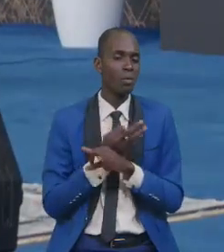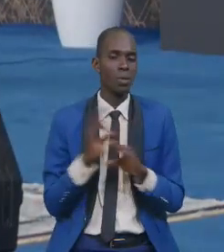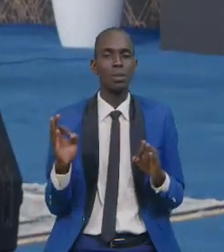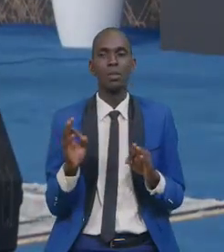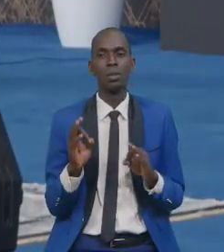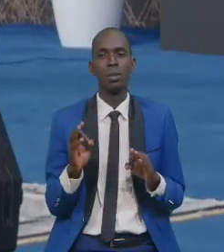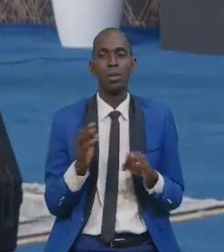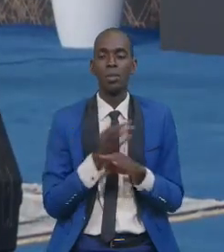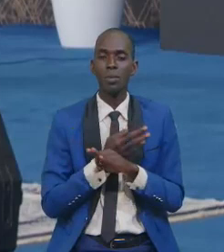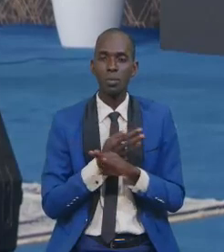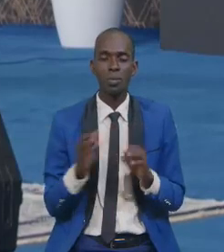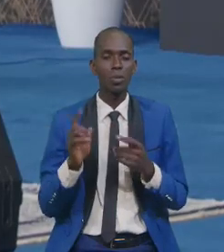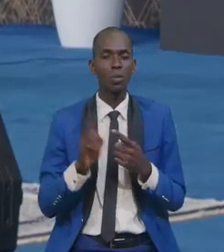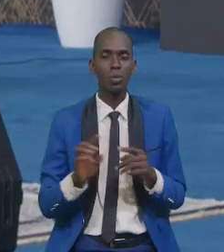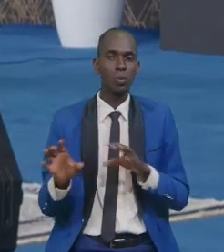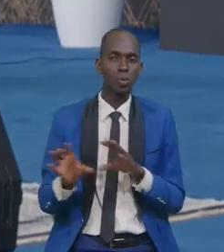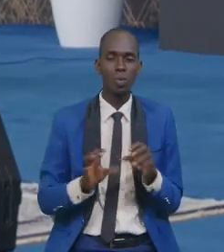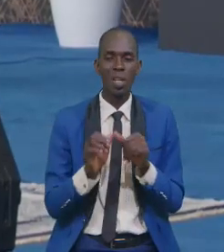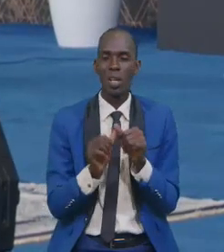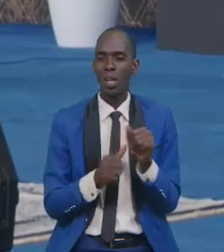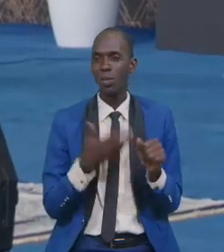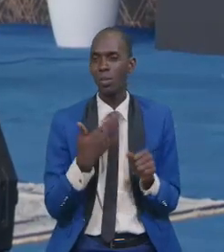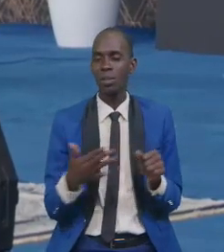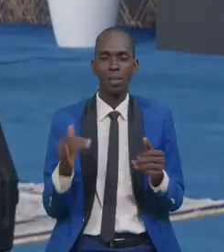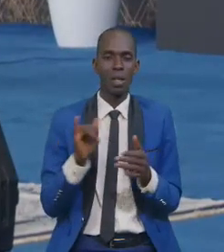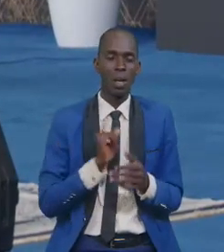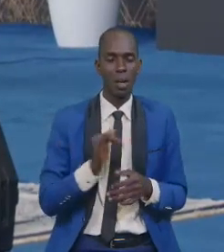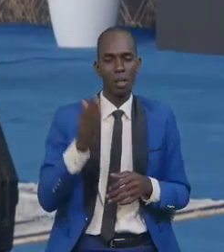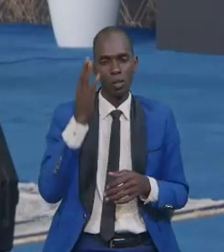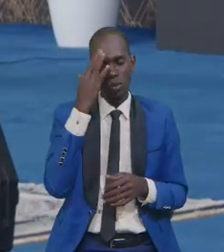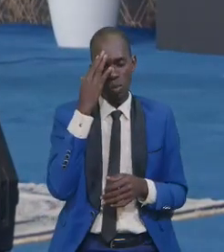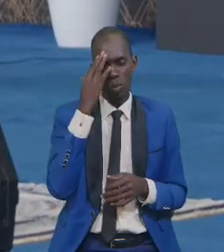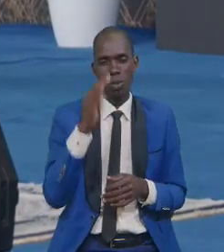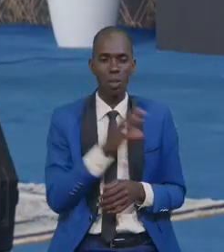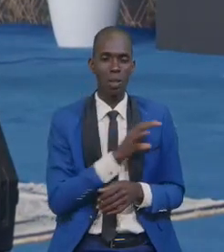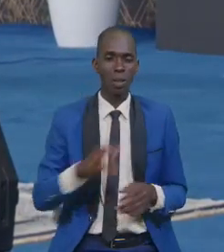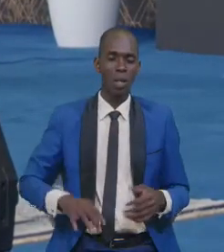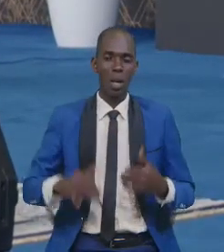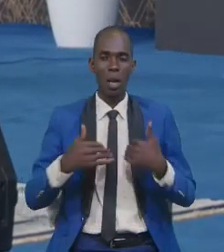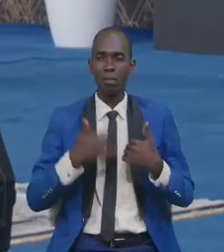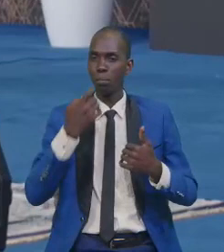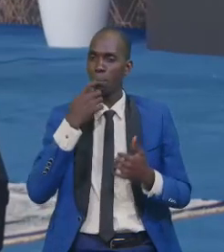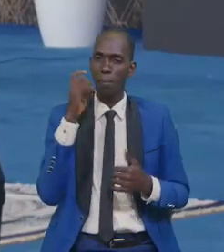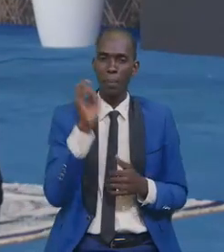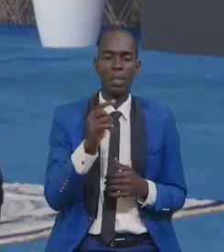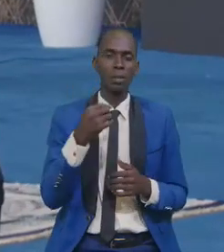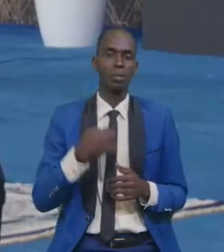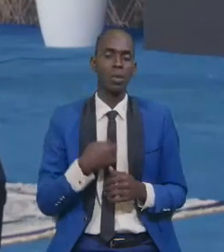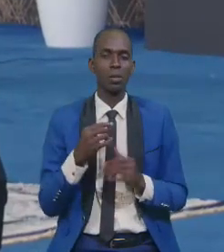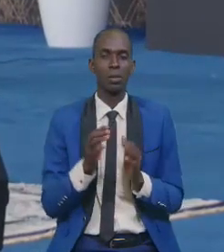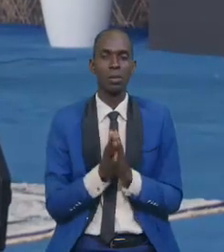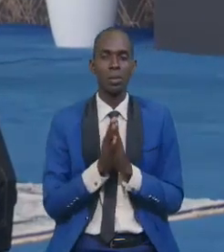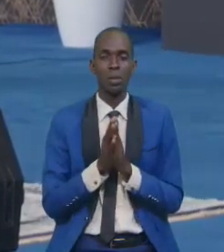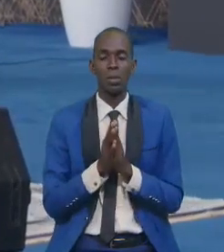free to do everything I know Christ has commanded me, free